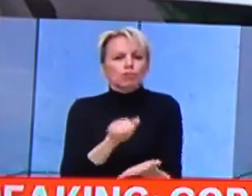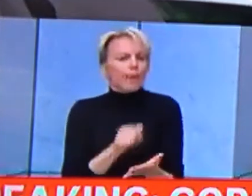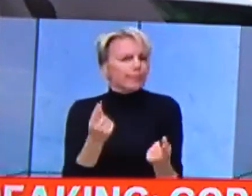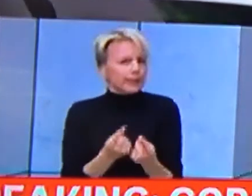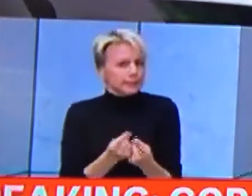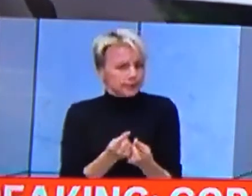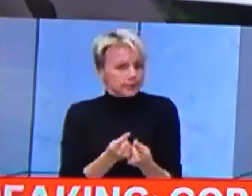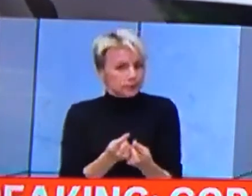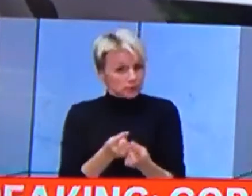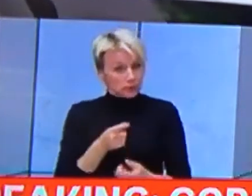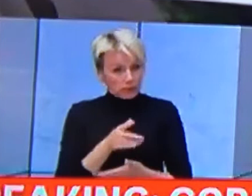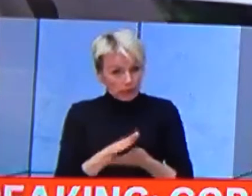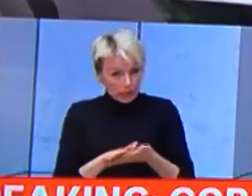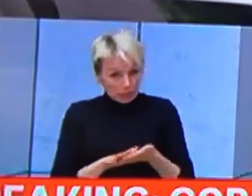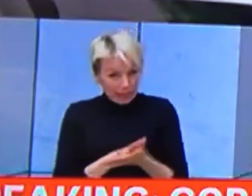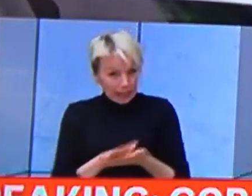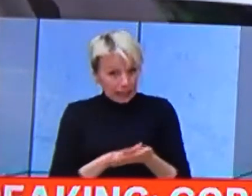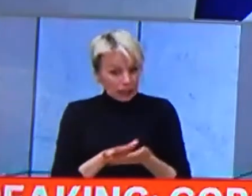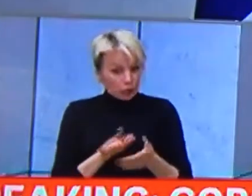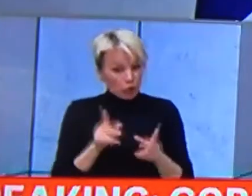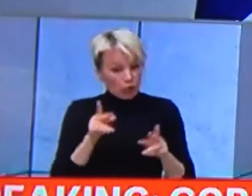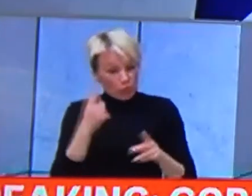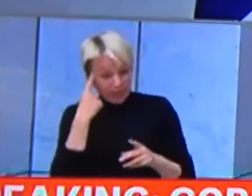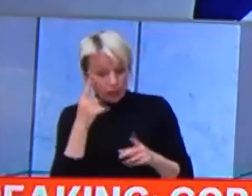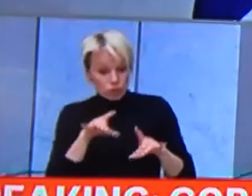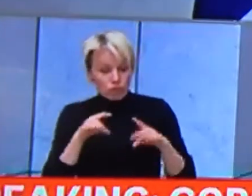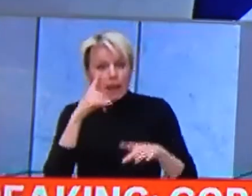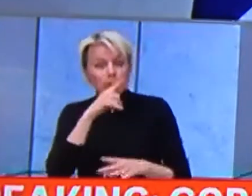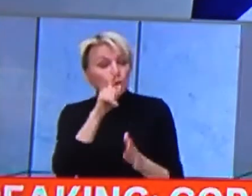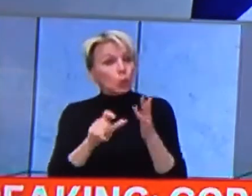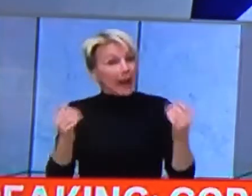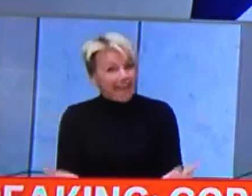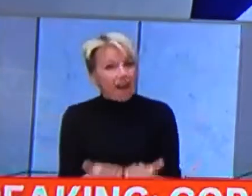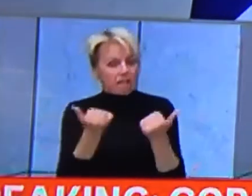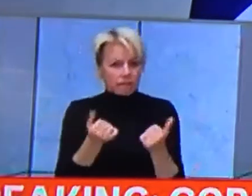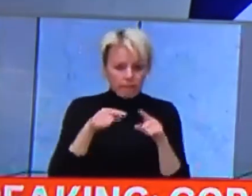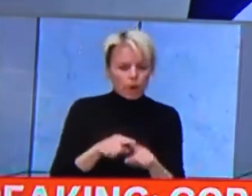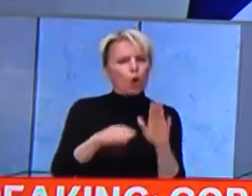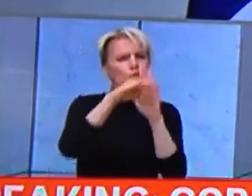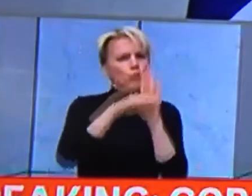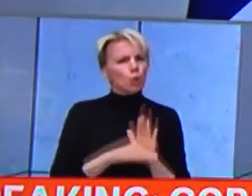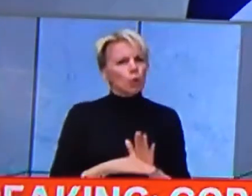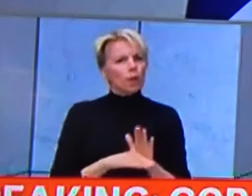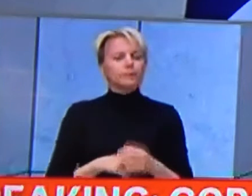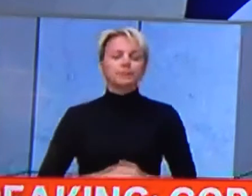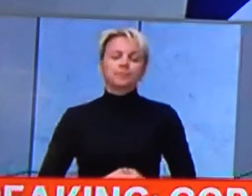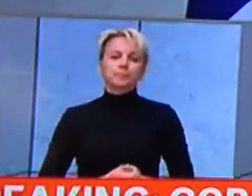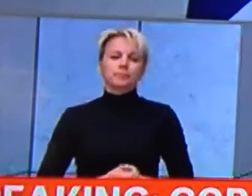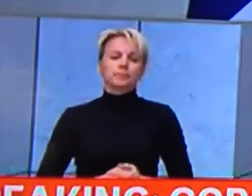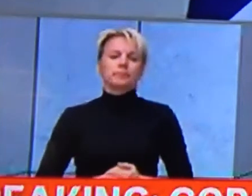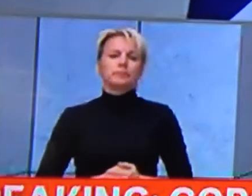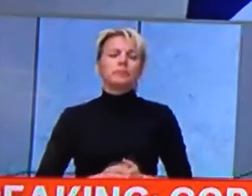that we won't have to enforce stricter measures? No, I don't think we can say that, absolutely. I think where further restrictions are